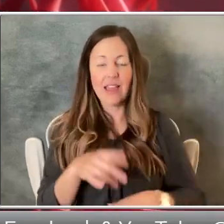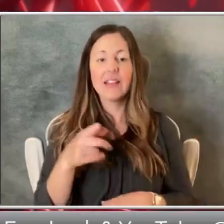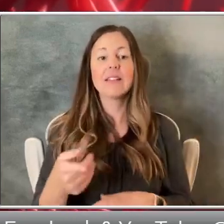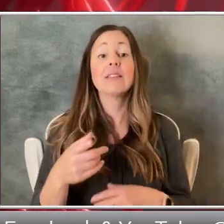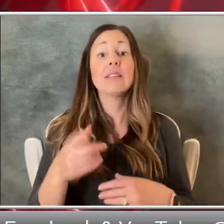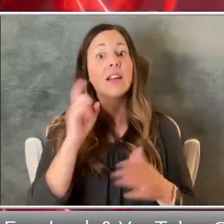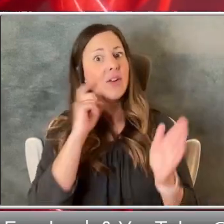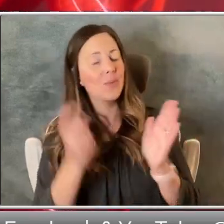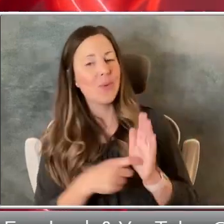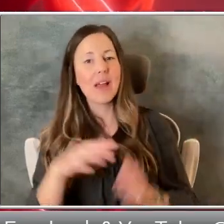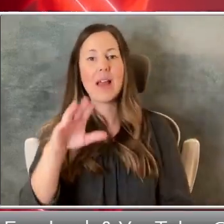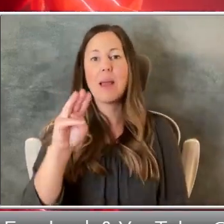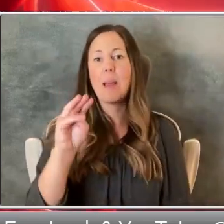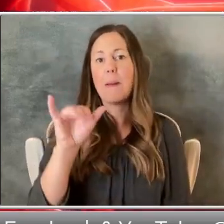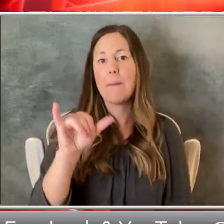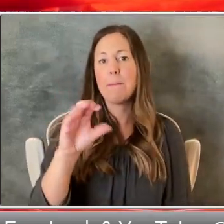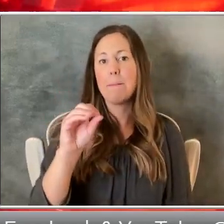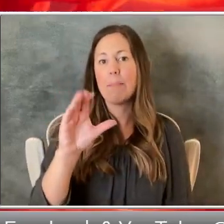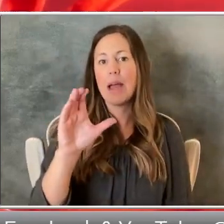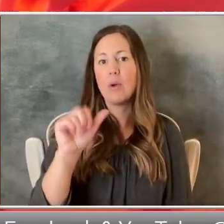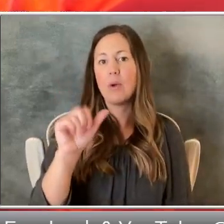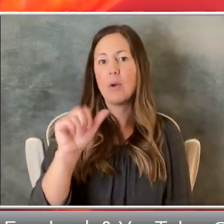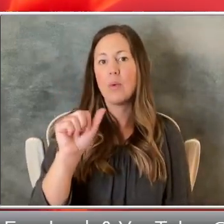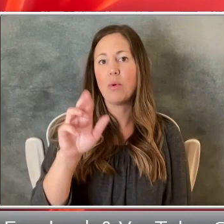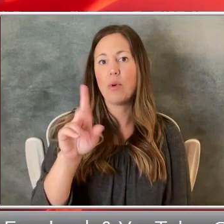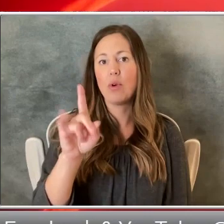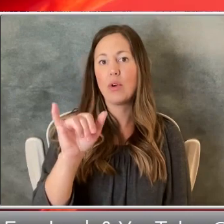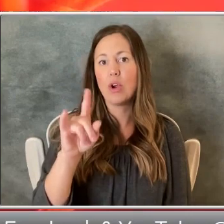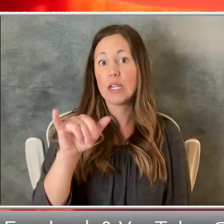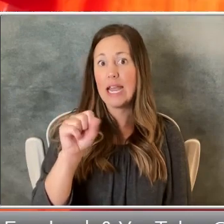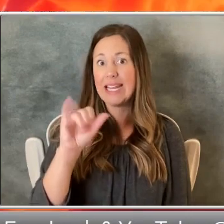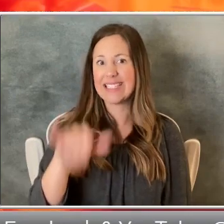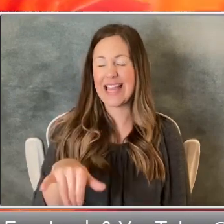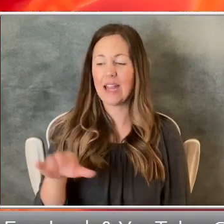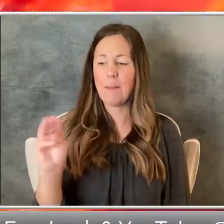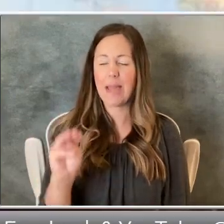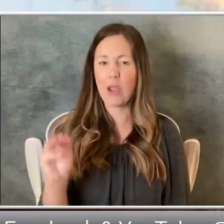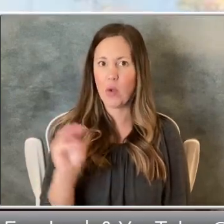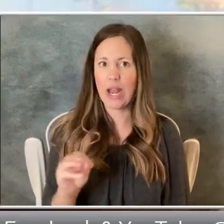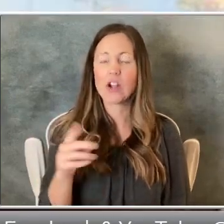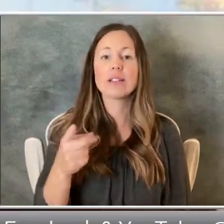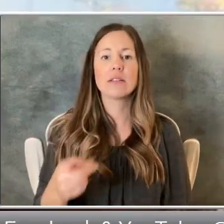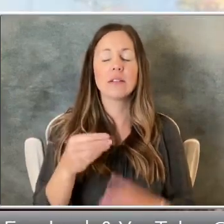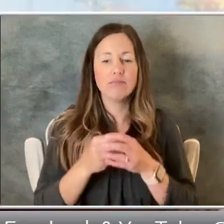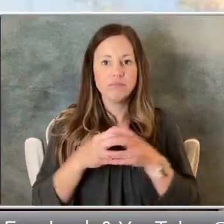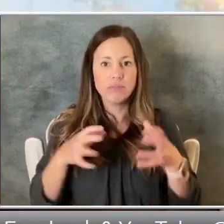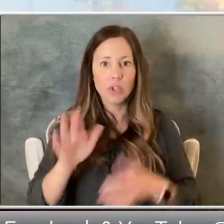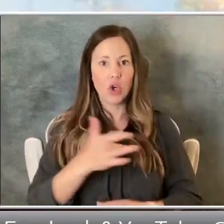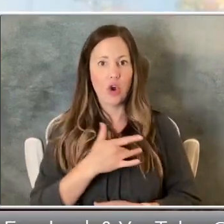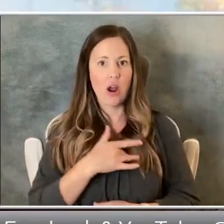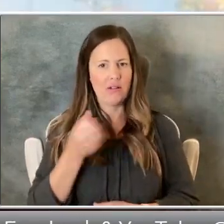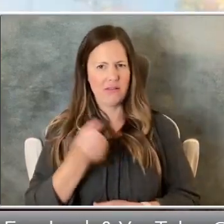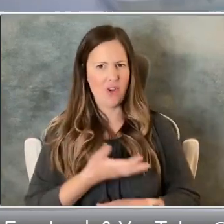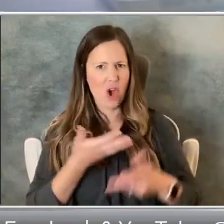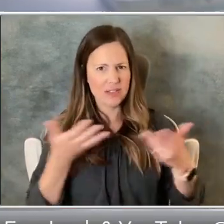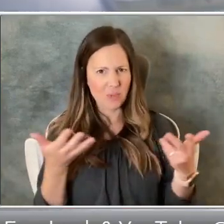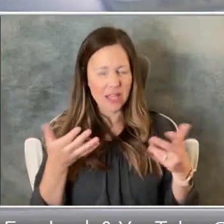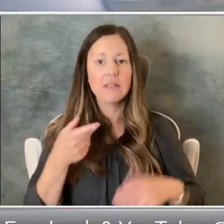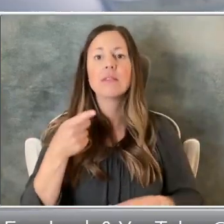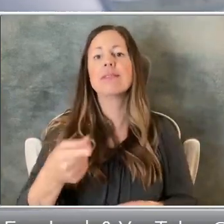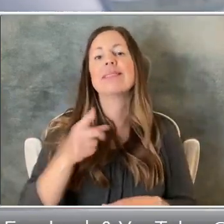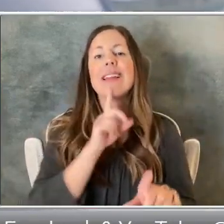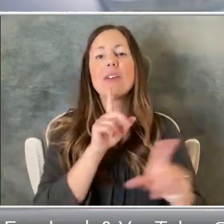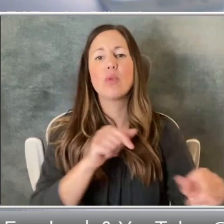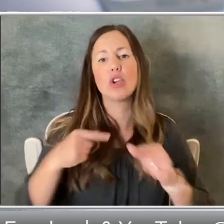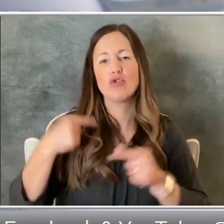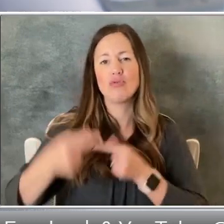myocarditis, inflammation of Brittany's heart. As for what caused the myocarditis, so Dr. Sheldon ordered a genetic test. The test